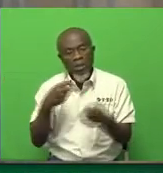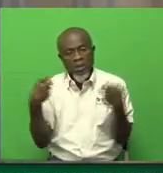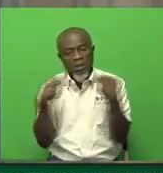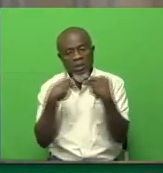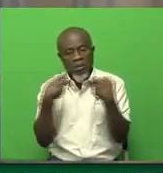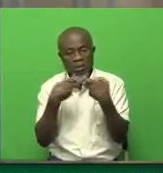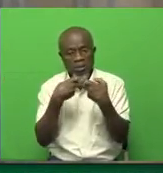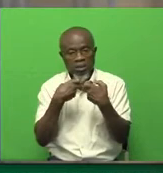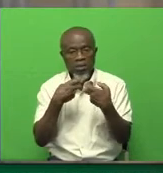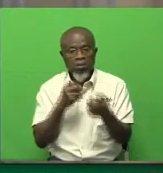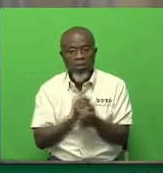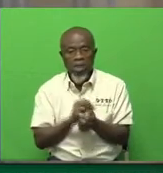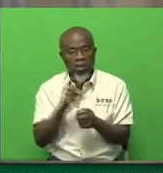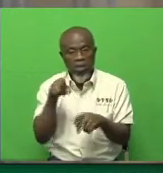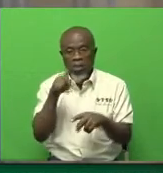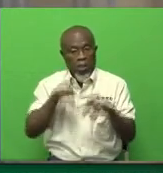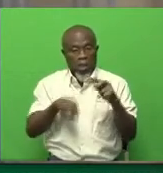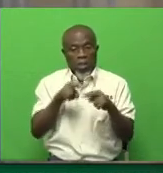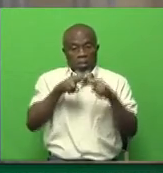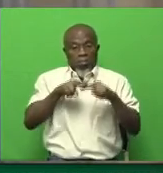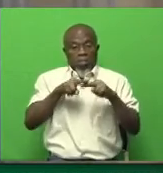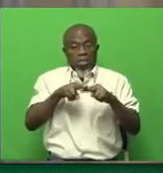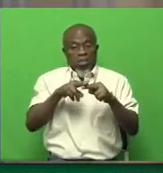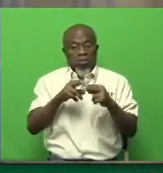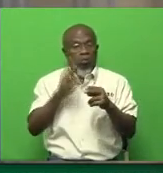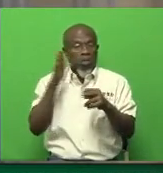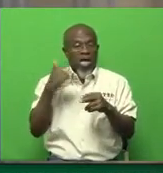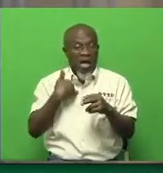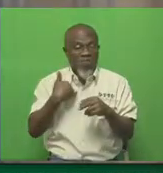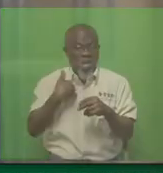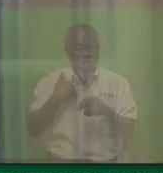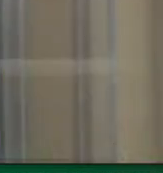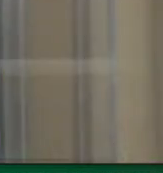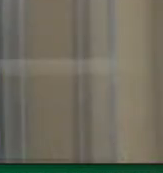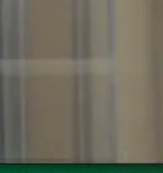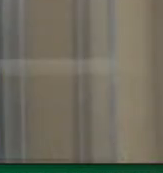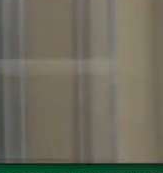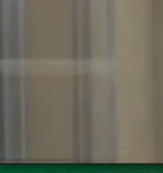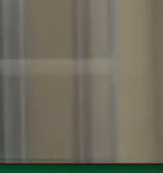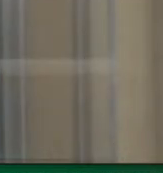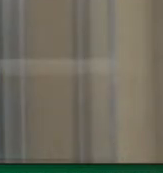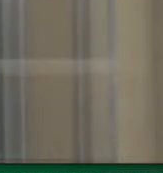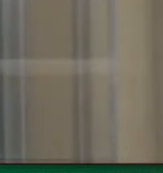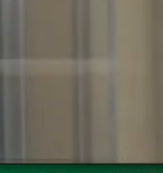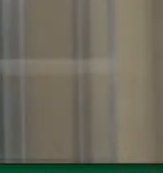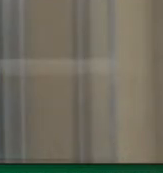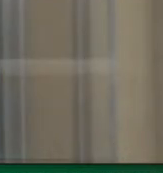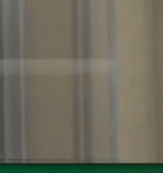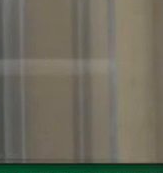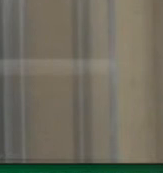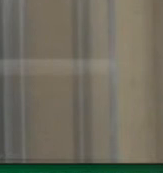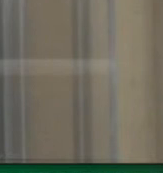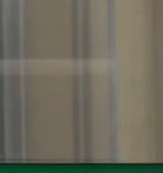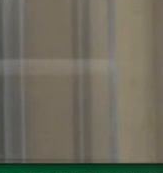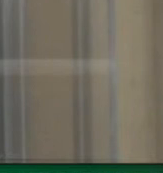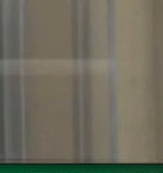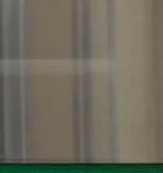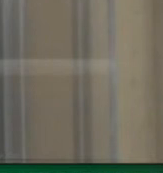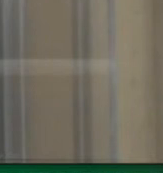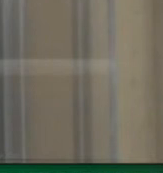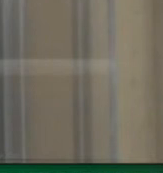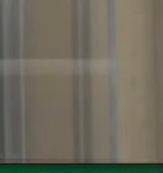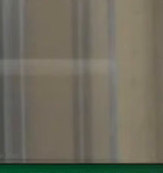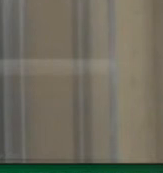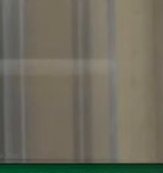depend upon last year's budget cuts budget cut major cuts to Wasa